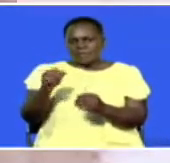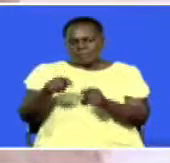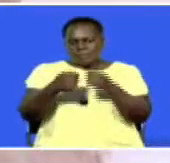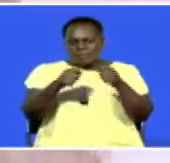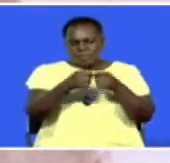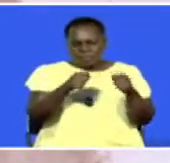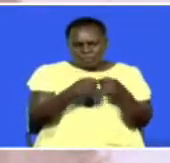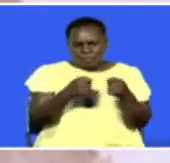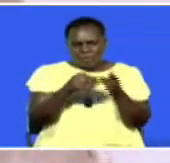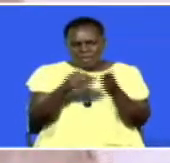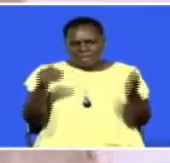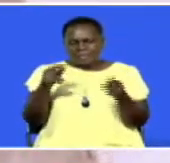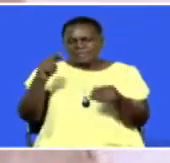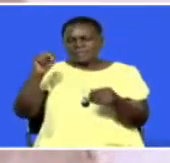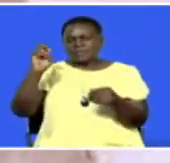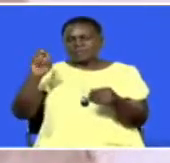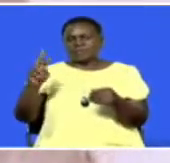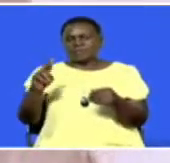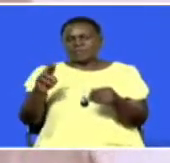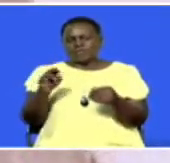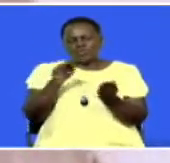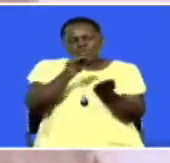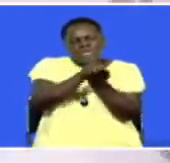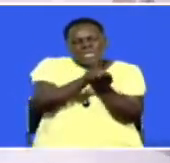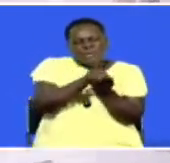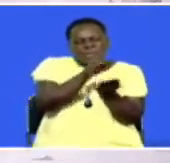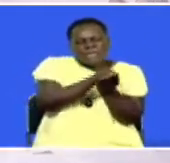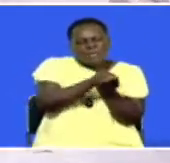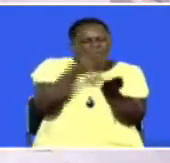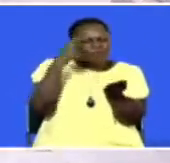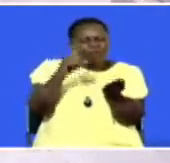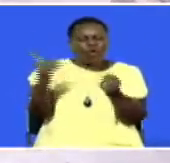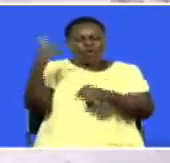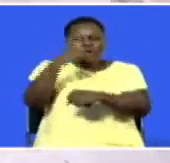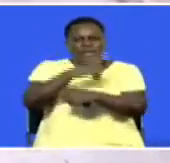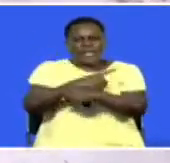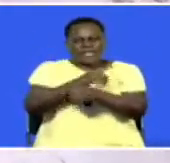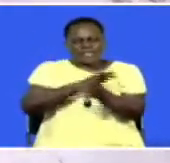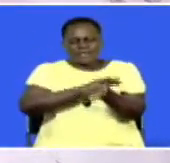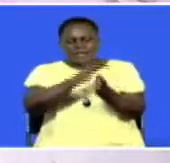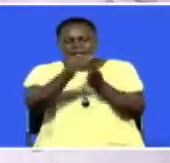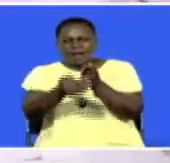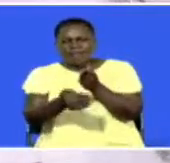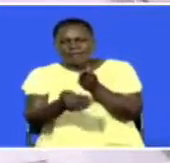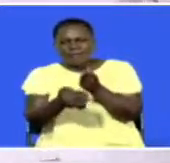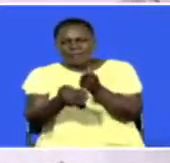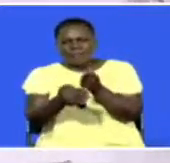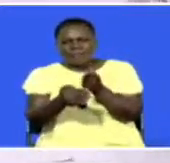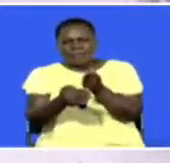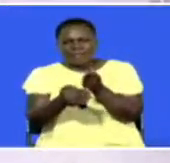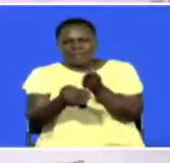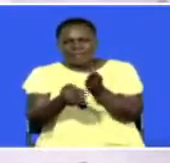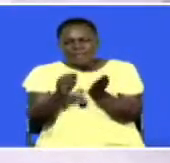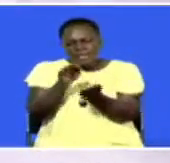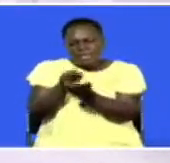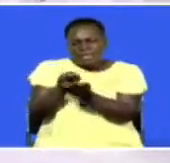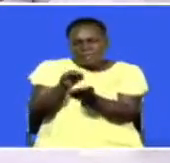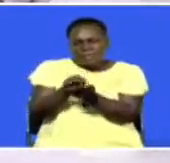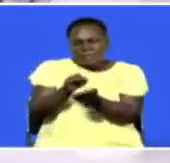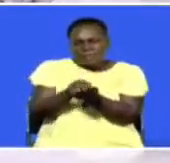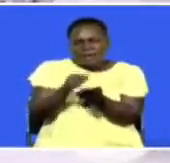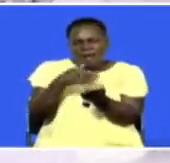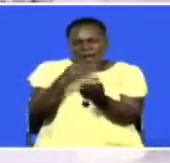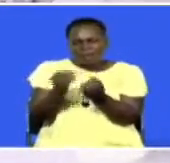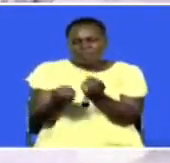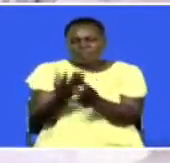breaks down the anti-nutrients. To ferment it, I'll just loosely cover it, and so there will be some